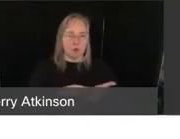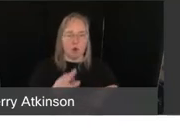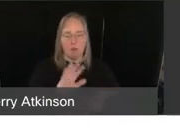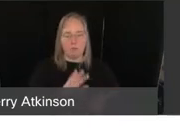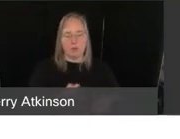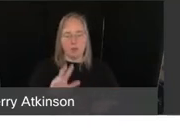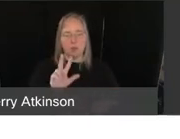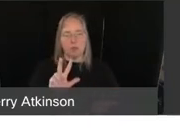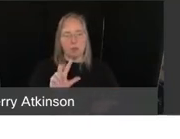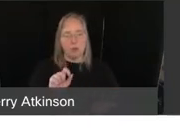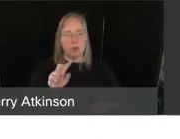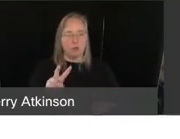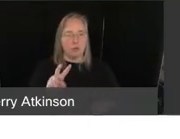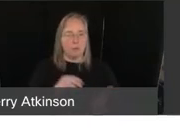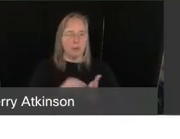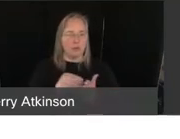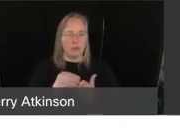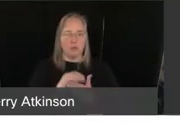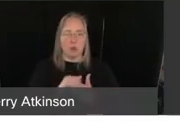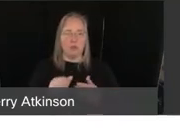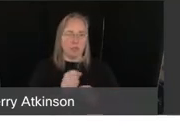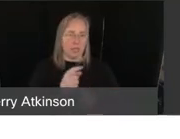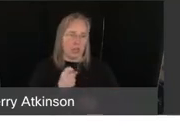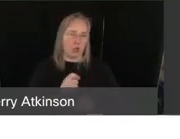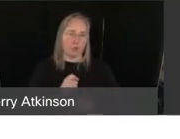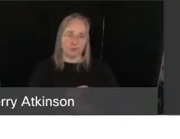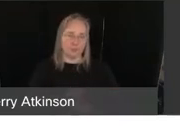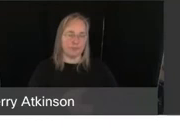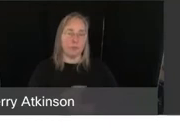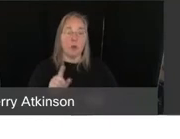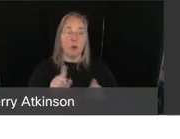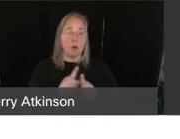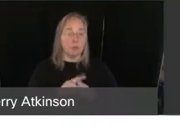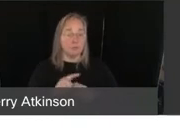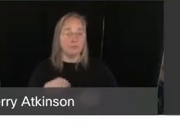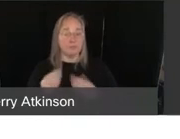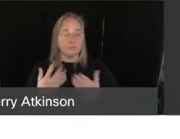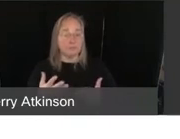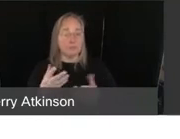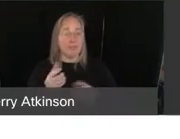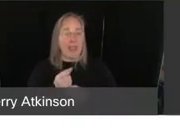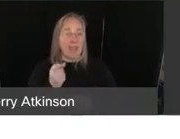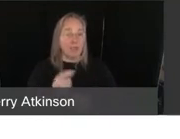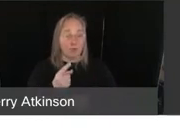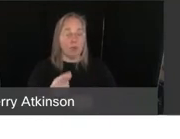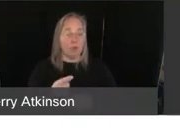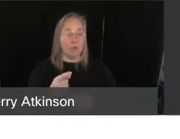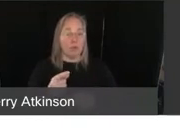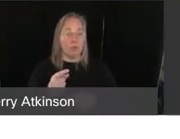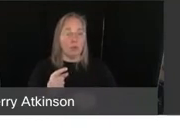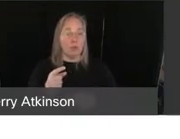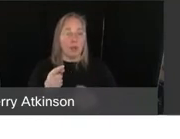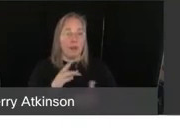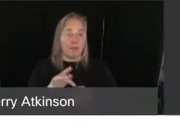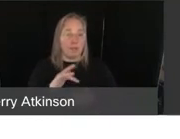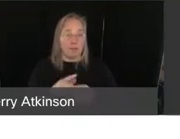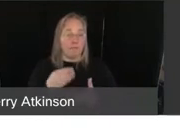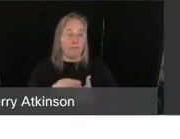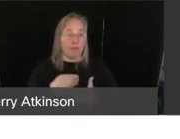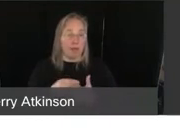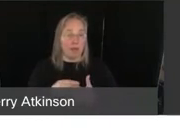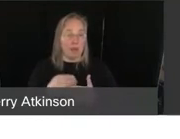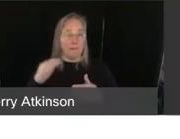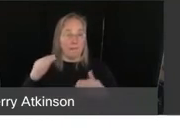per year. I also provided for you the annual available fund balance of the tax increment revenue,